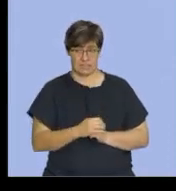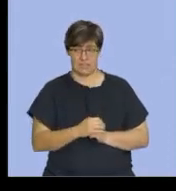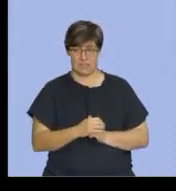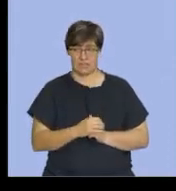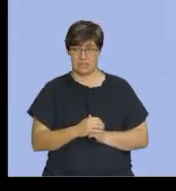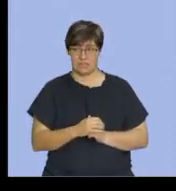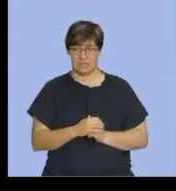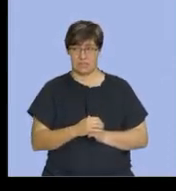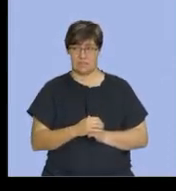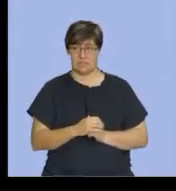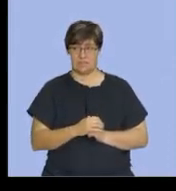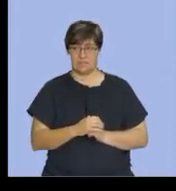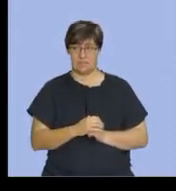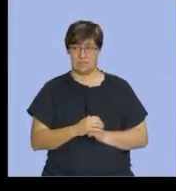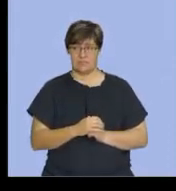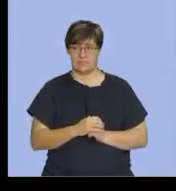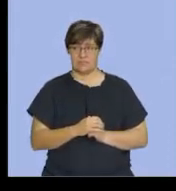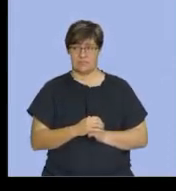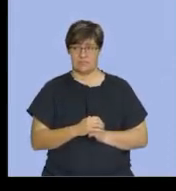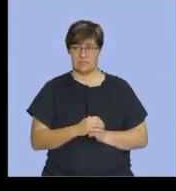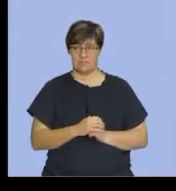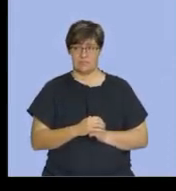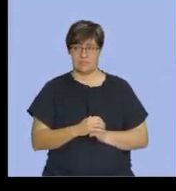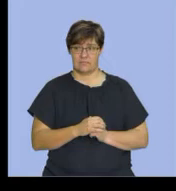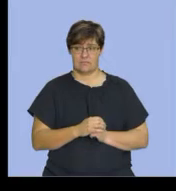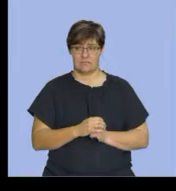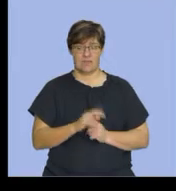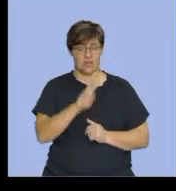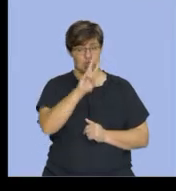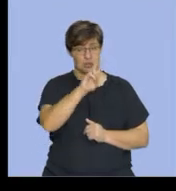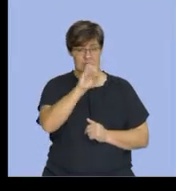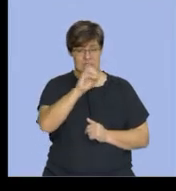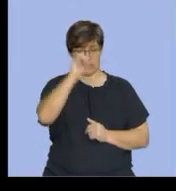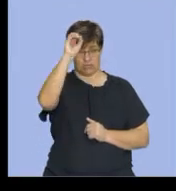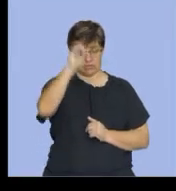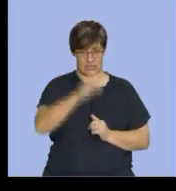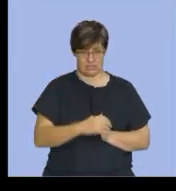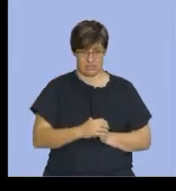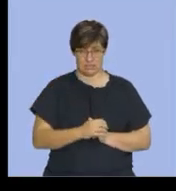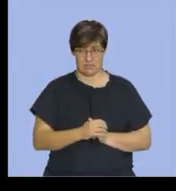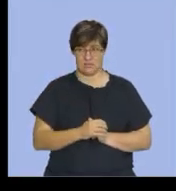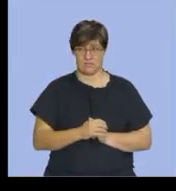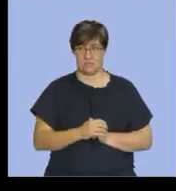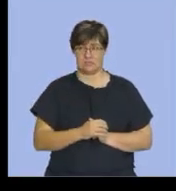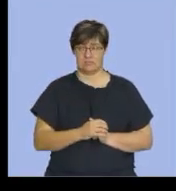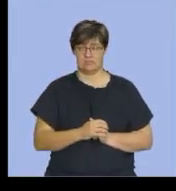So that's 120. We're using 20 degrees.